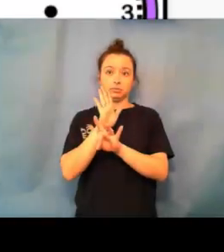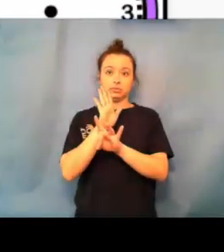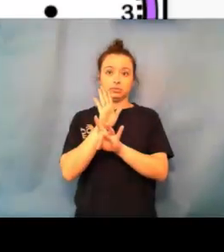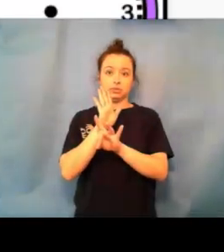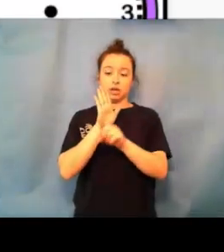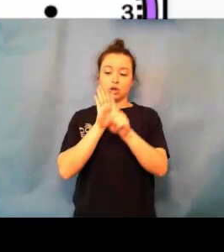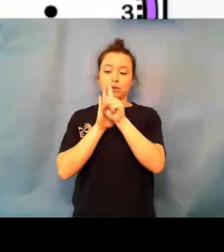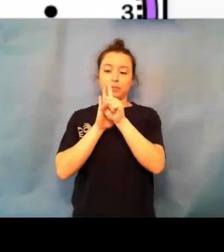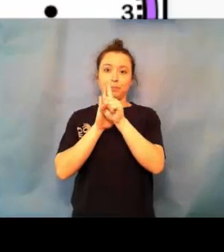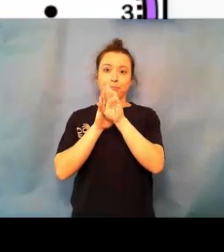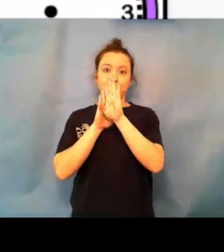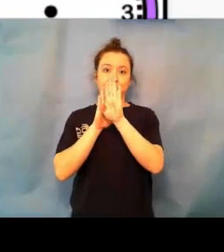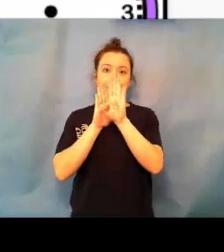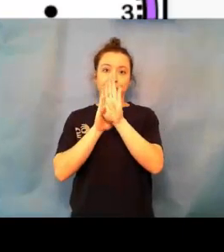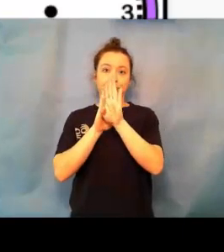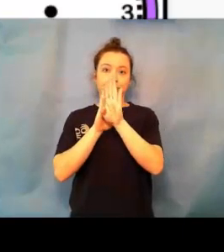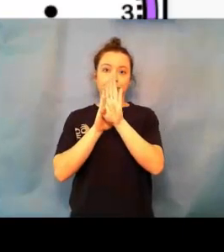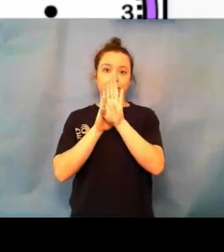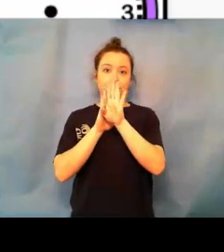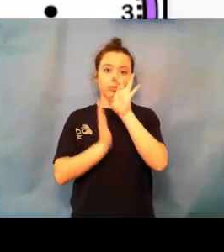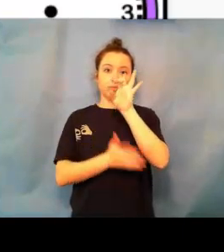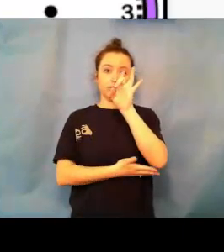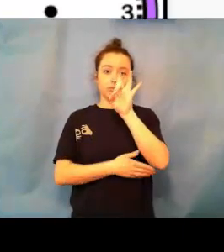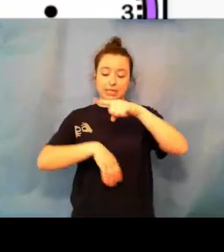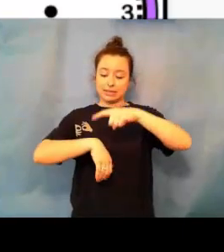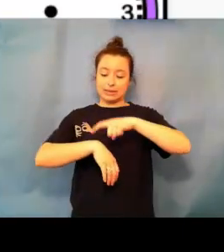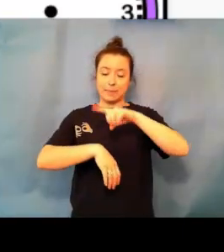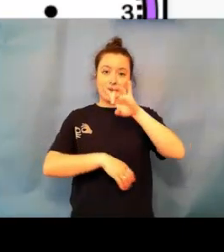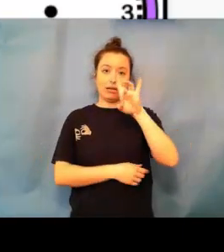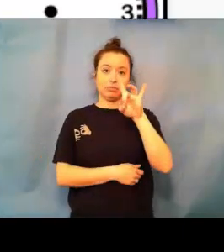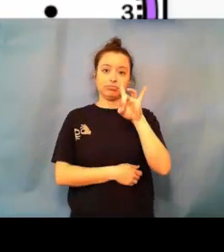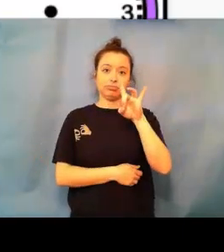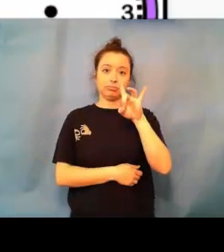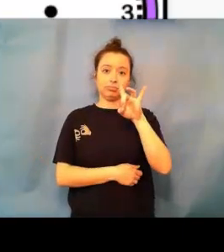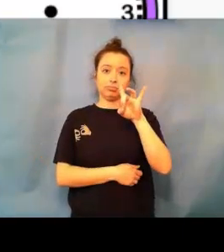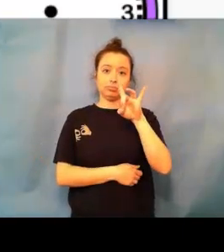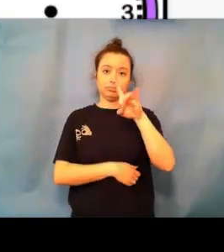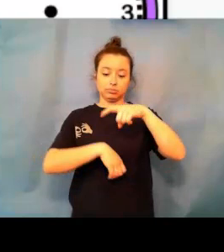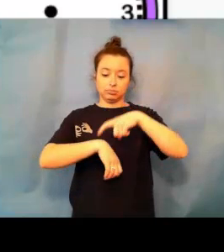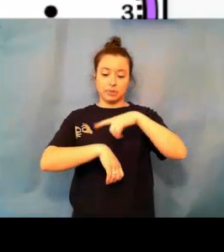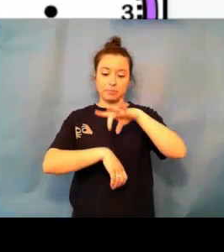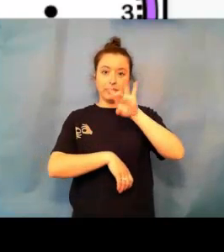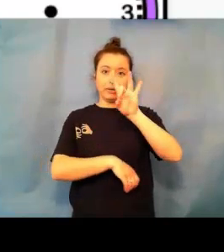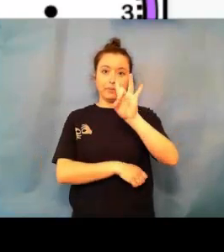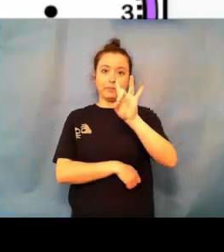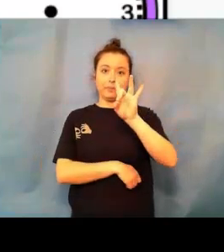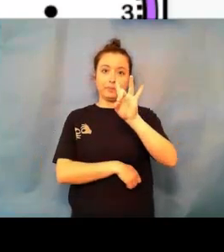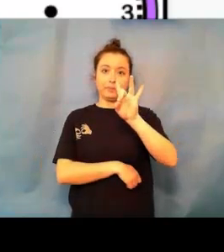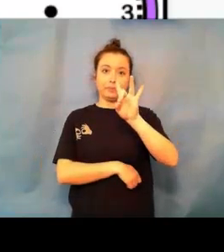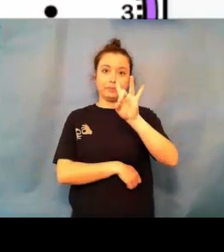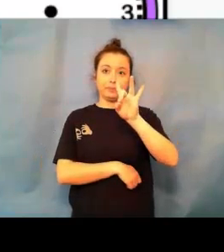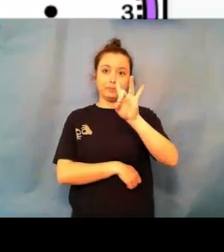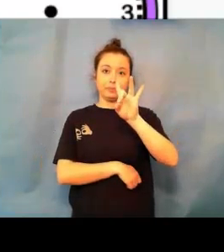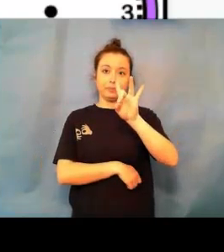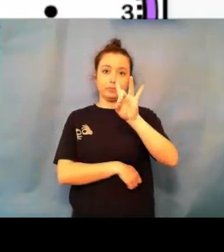pointing straight up because it's 8 is the hour and o'clock is the minutes. When the minutes say 0, the